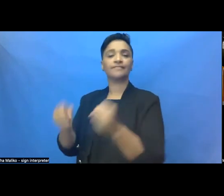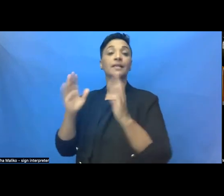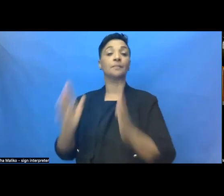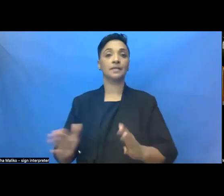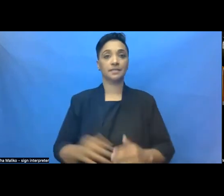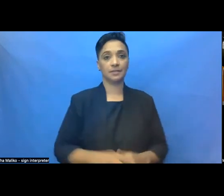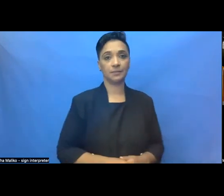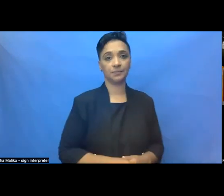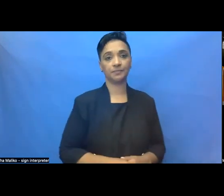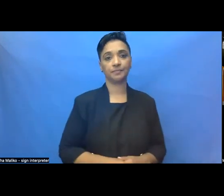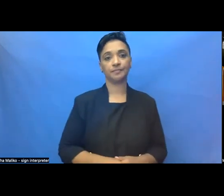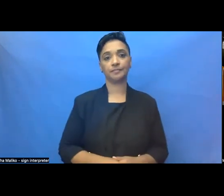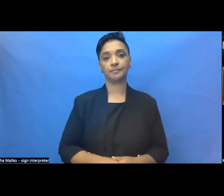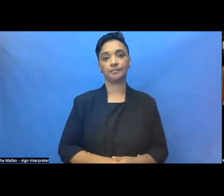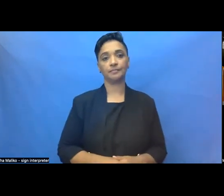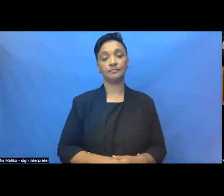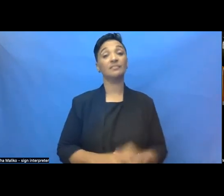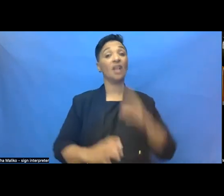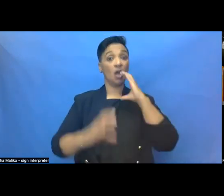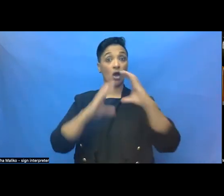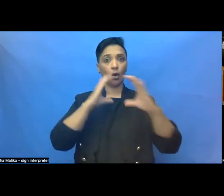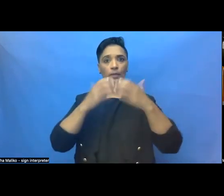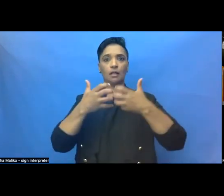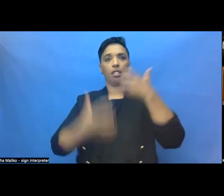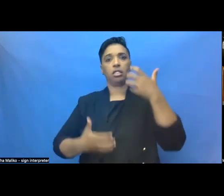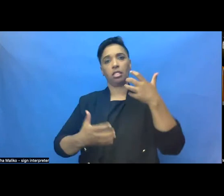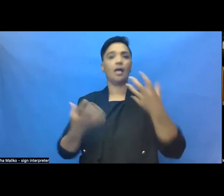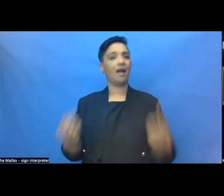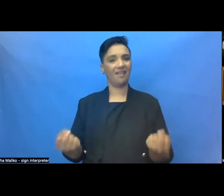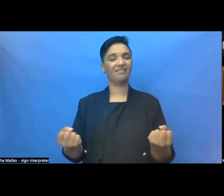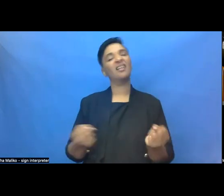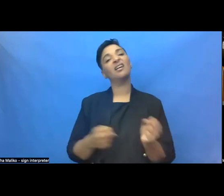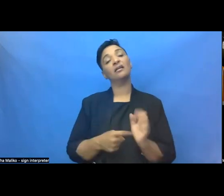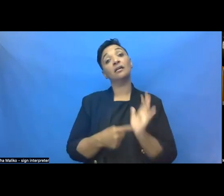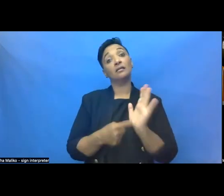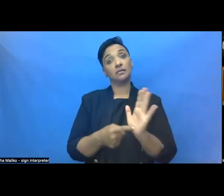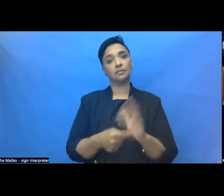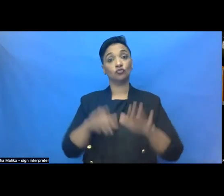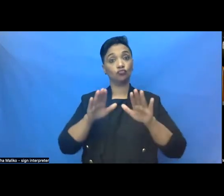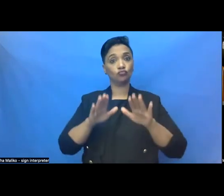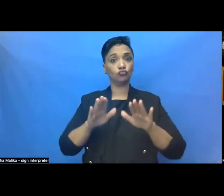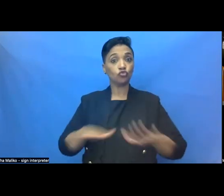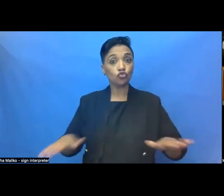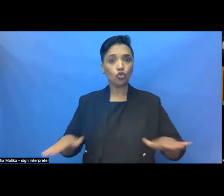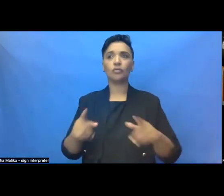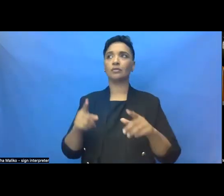Communication barriers are significant as well. So for those people who are sometimes, including children, visible maybe